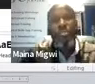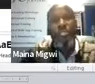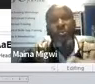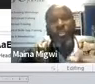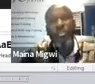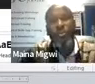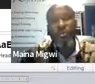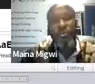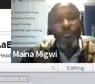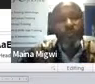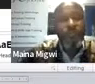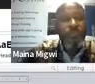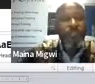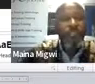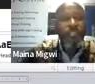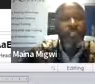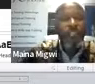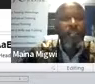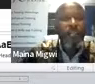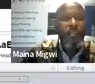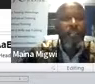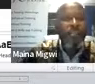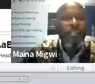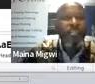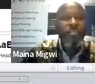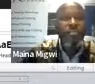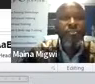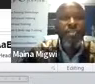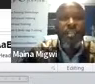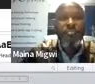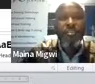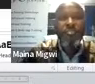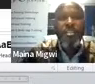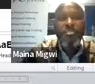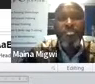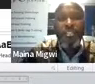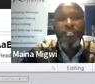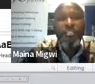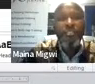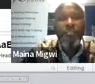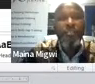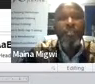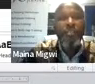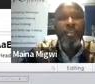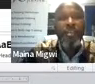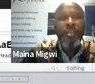the process within the court and the decisions are governed by